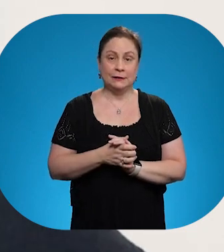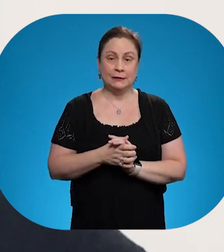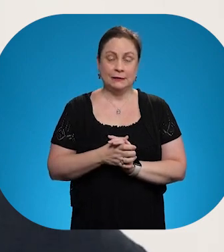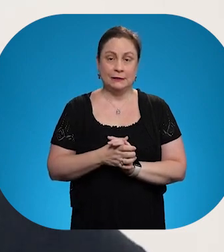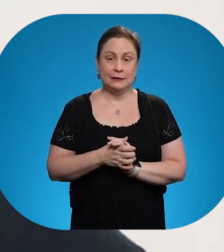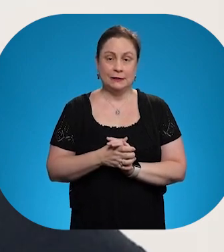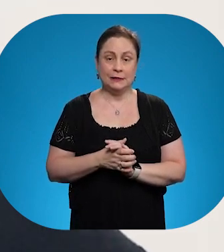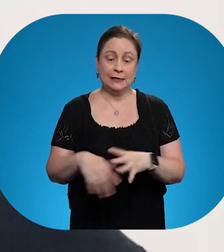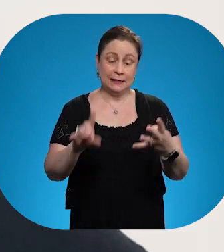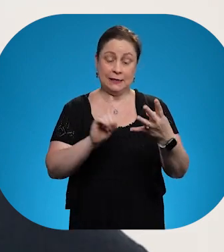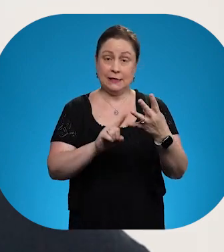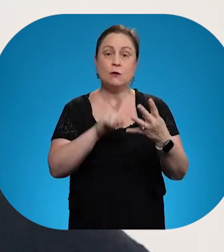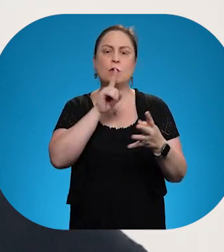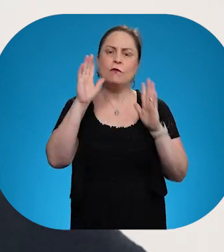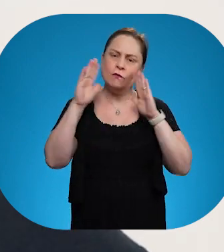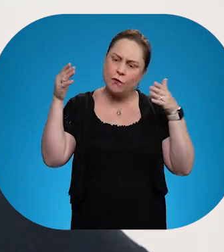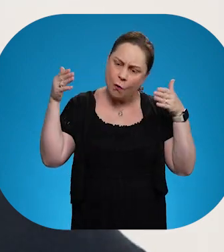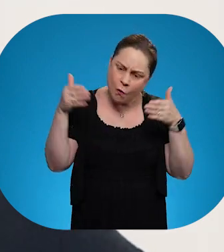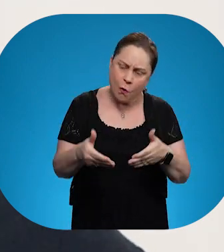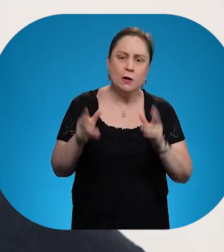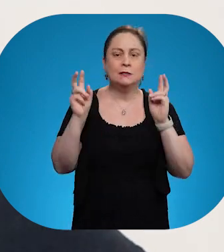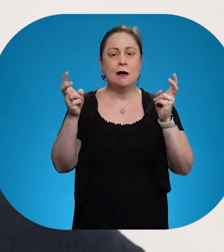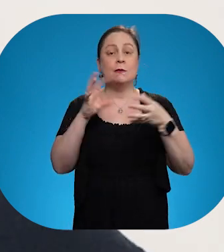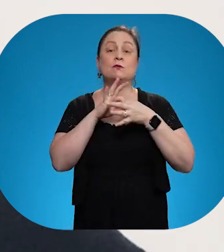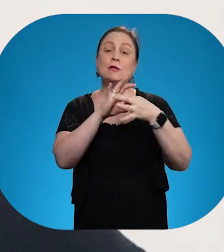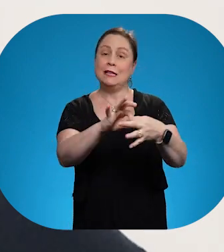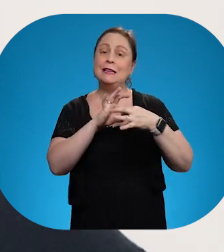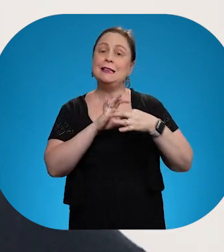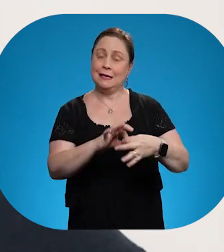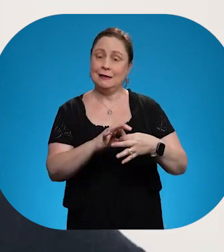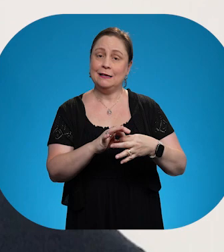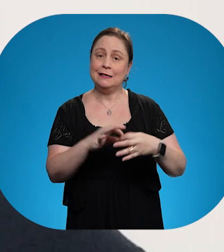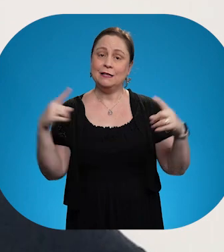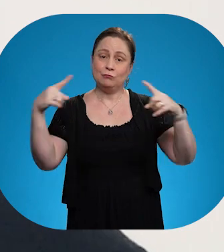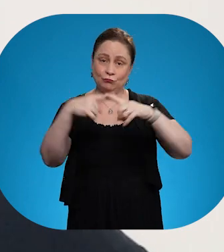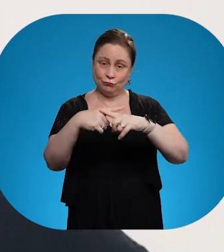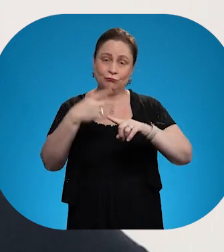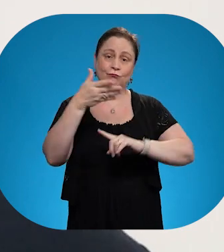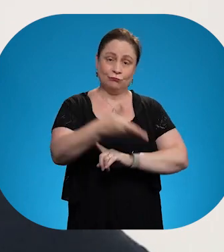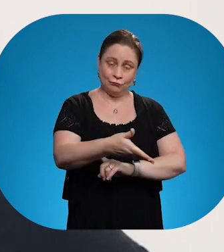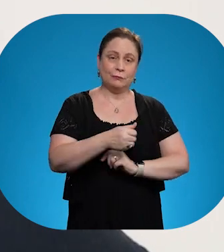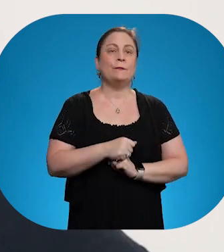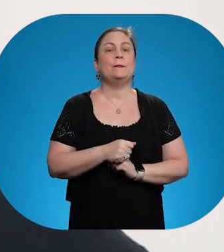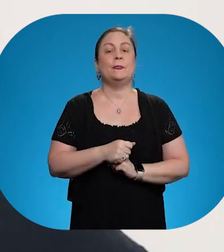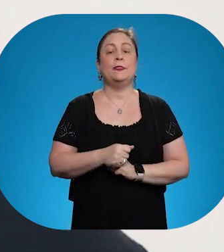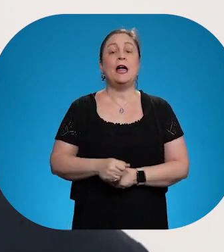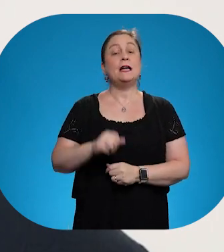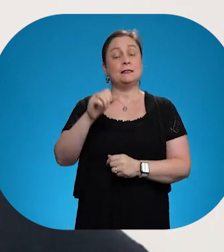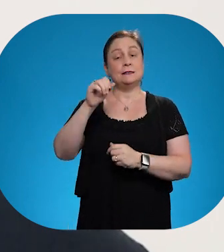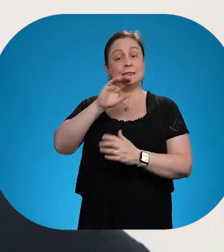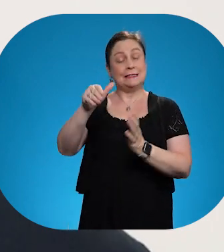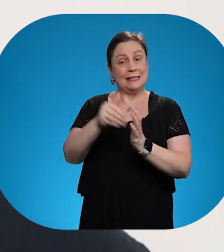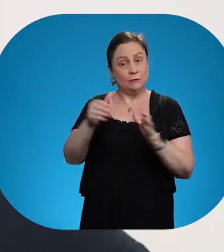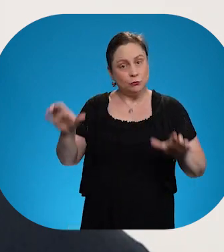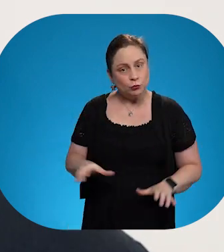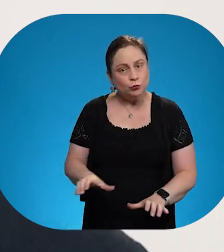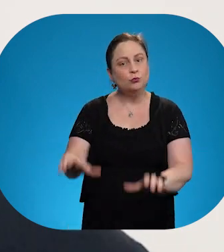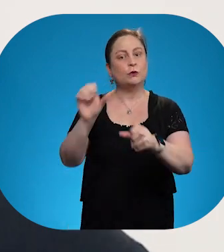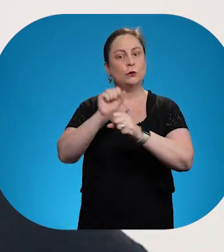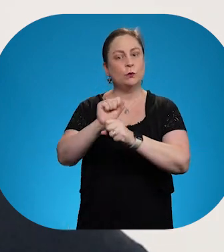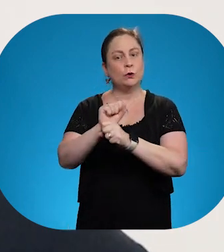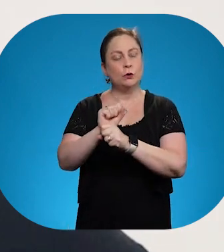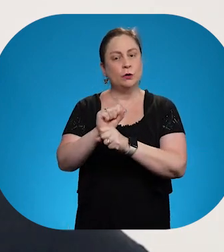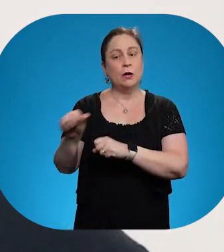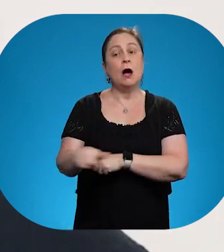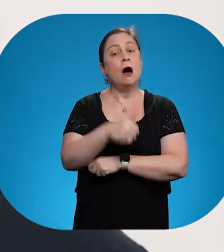The session will really focus on topics related to that, and we'll hear from centers who are doing this work along